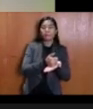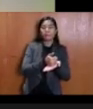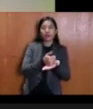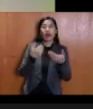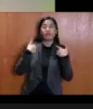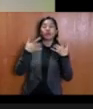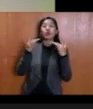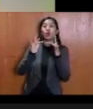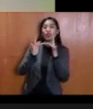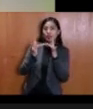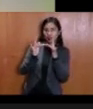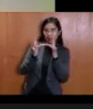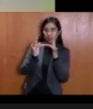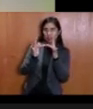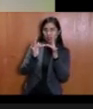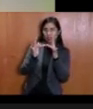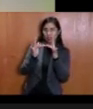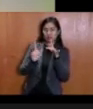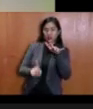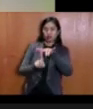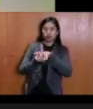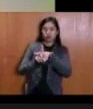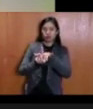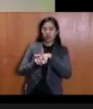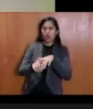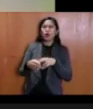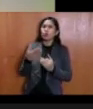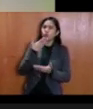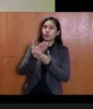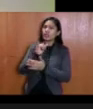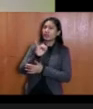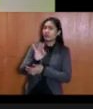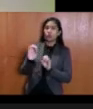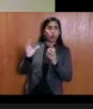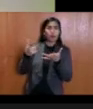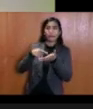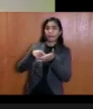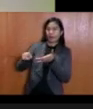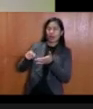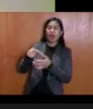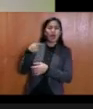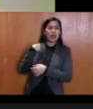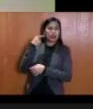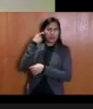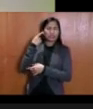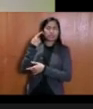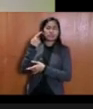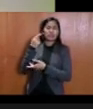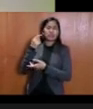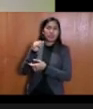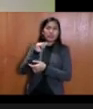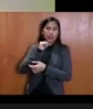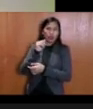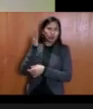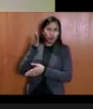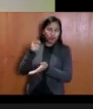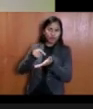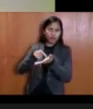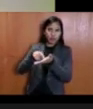is wonderful if they don't charge for it. And I don't think they will. They've consulted me